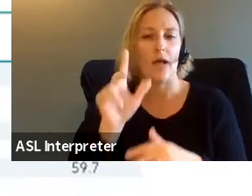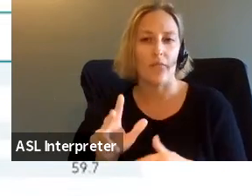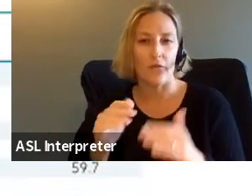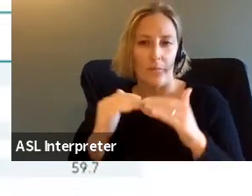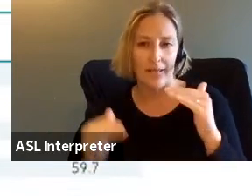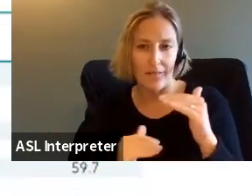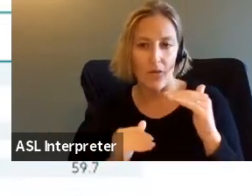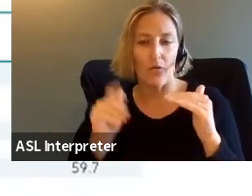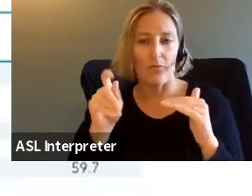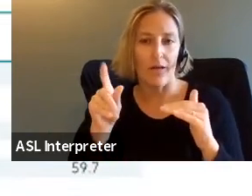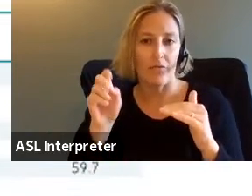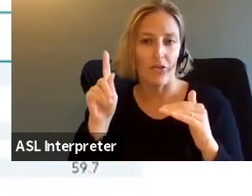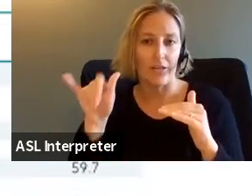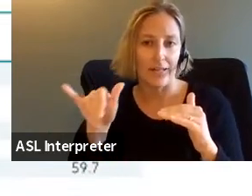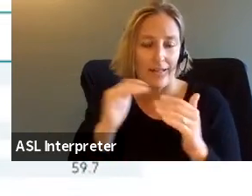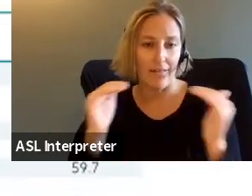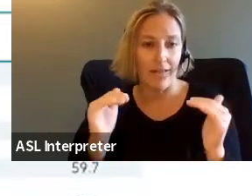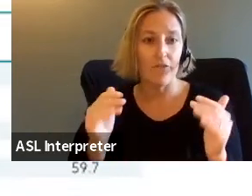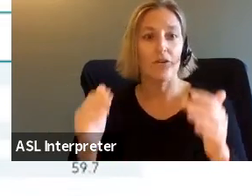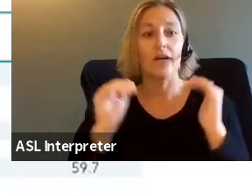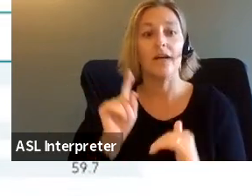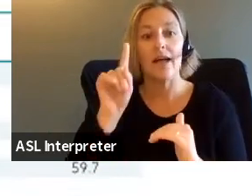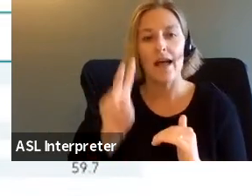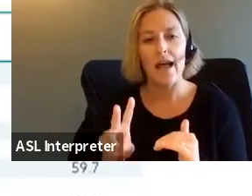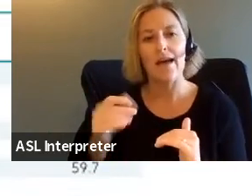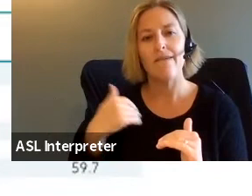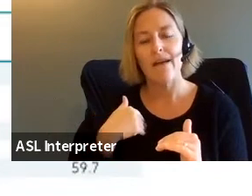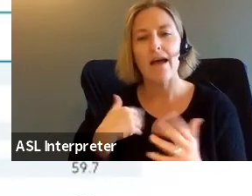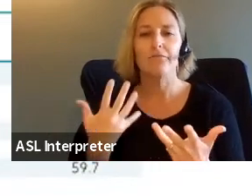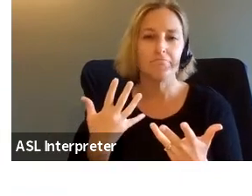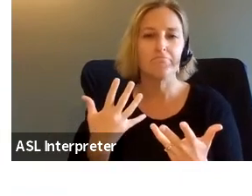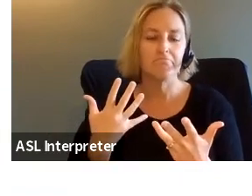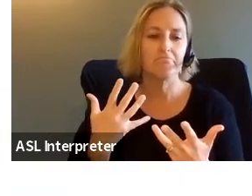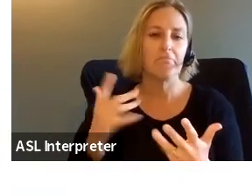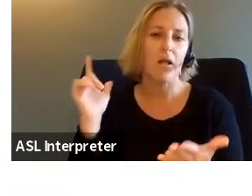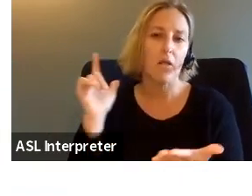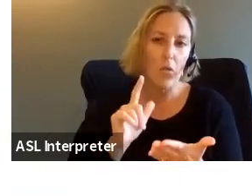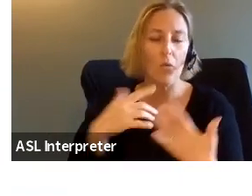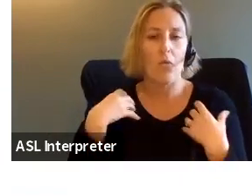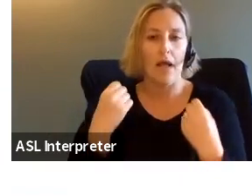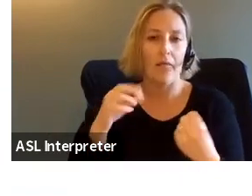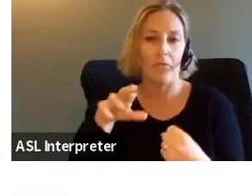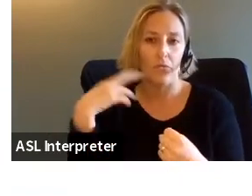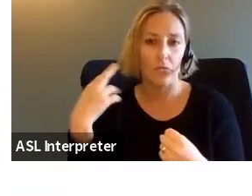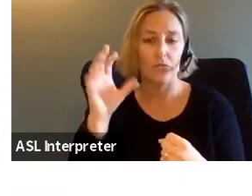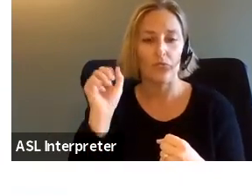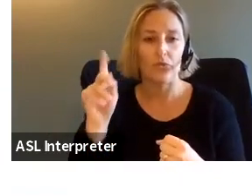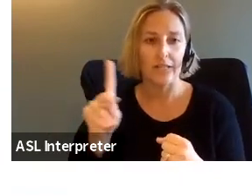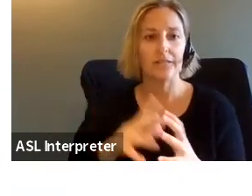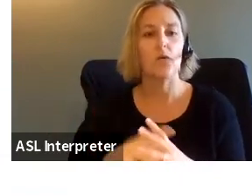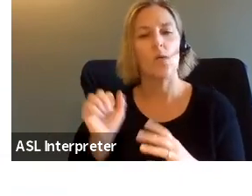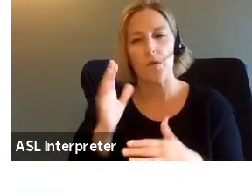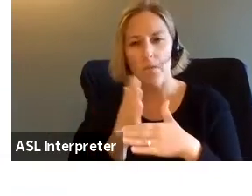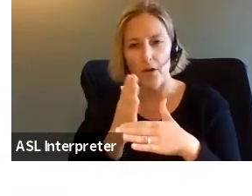and half have limited lower marginal health literacy. Next, please. So the next slide